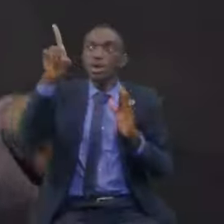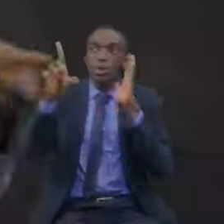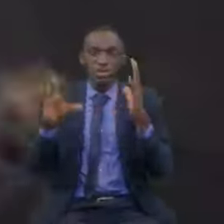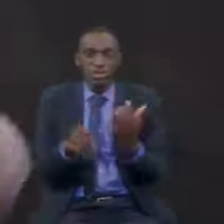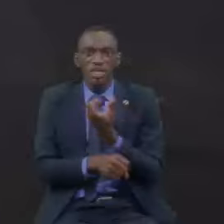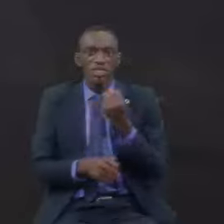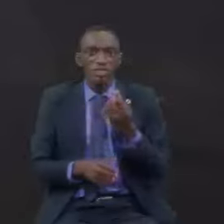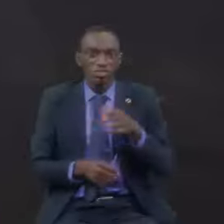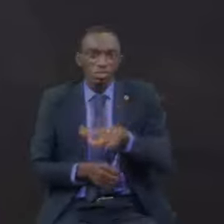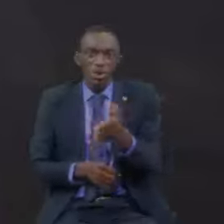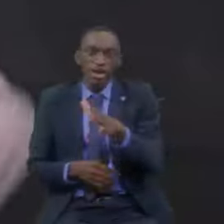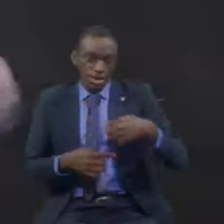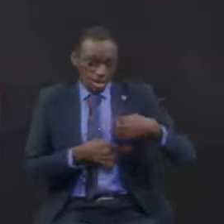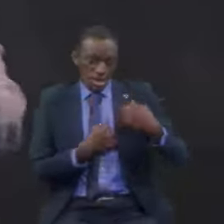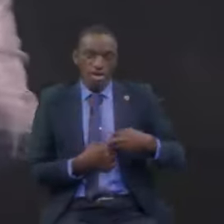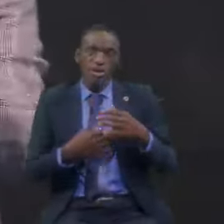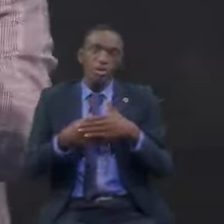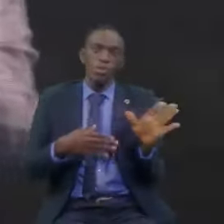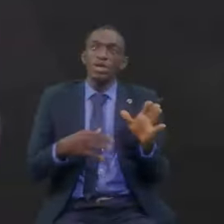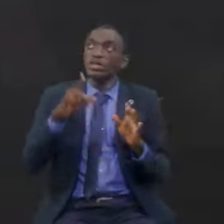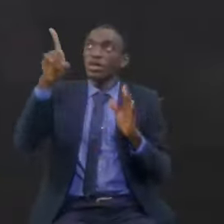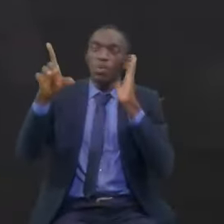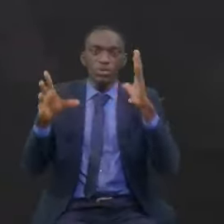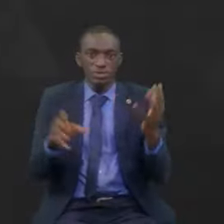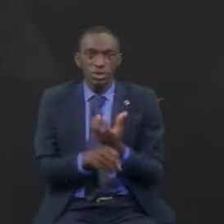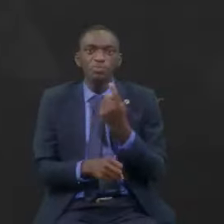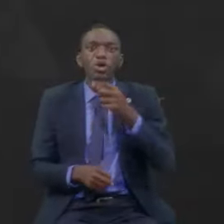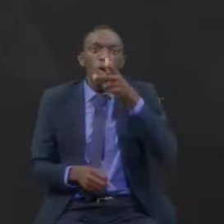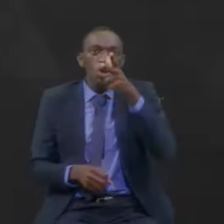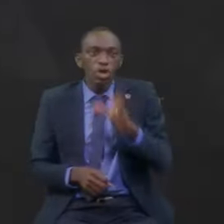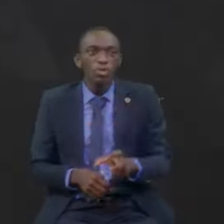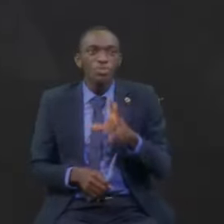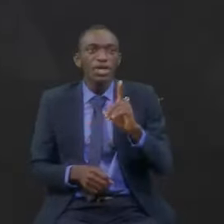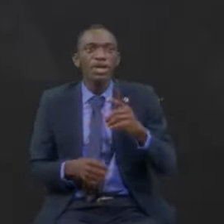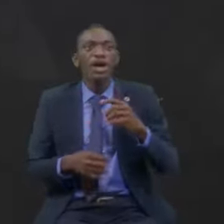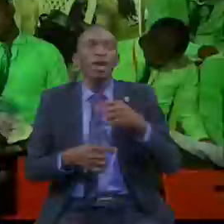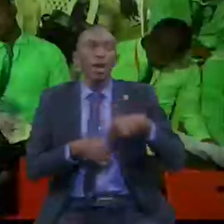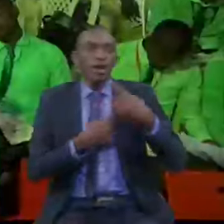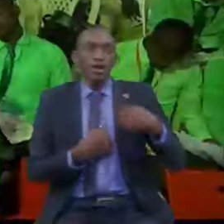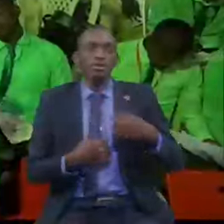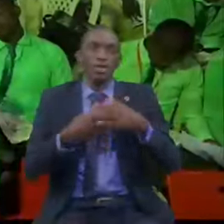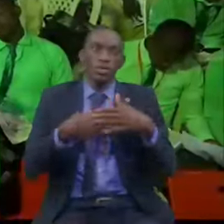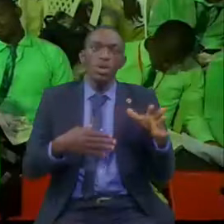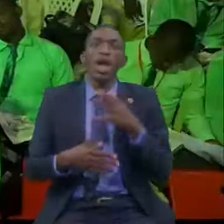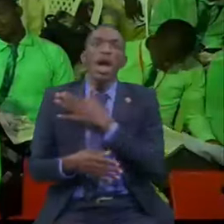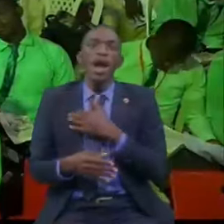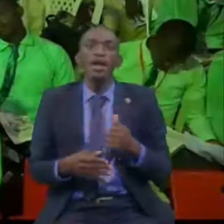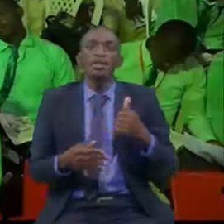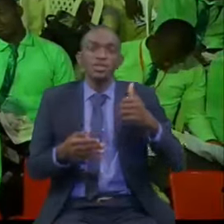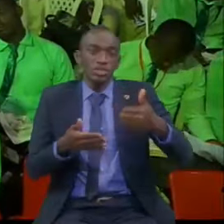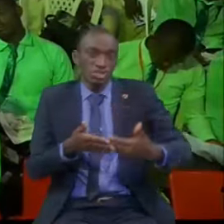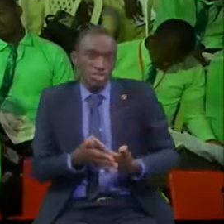the corrupted heart away. And a new heart also will I give you.